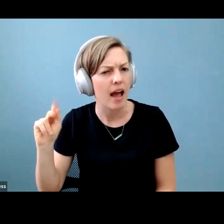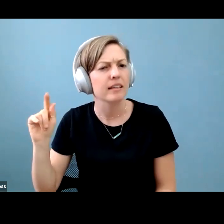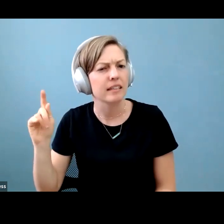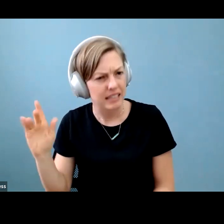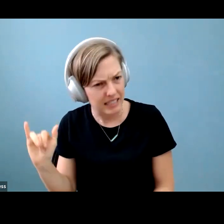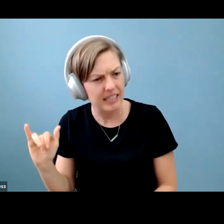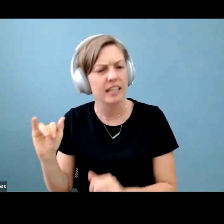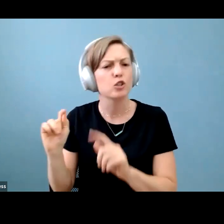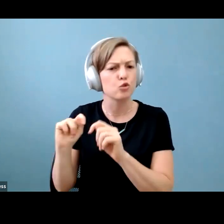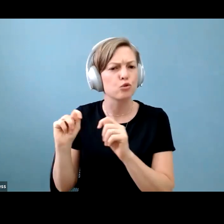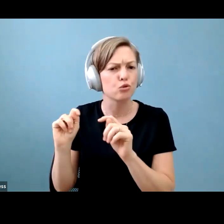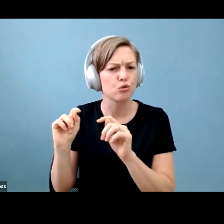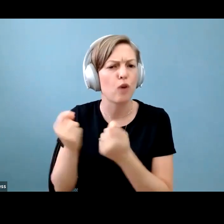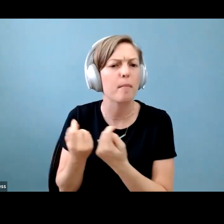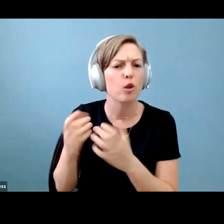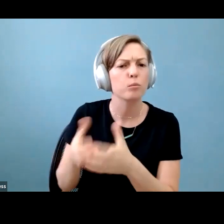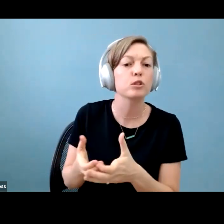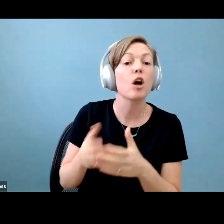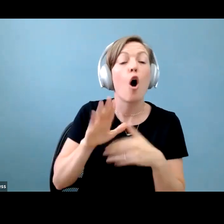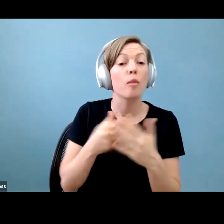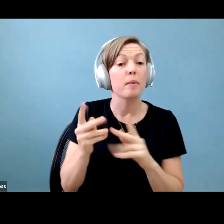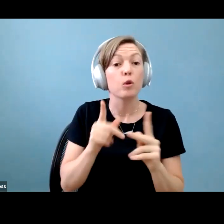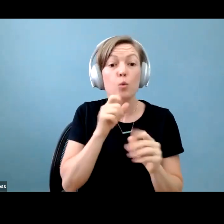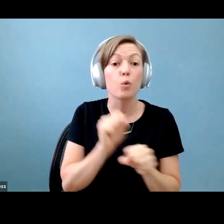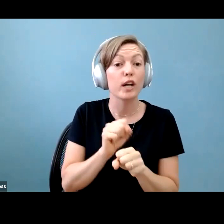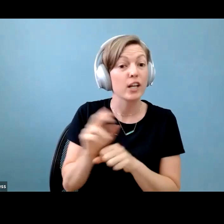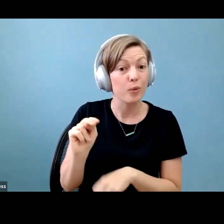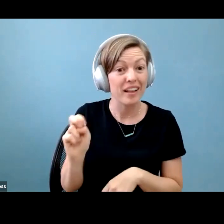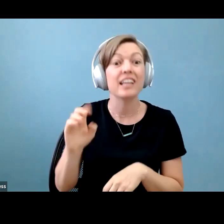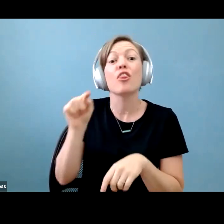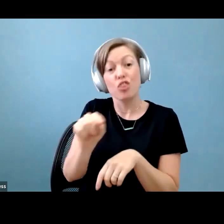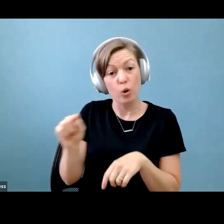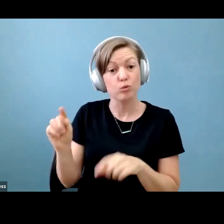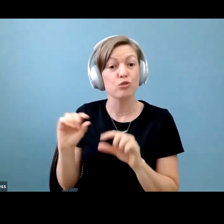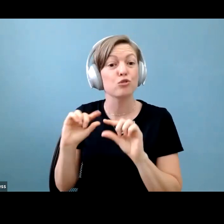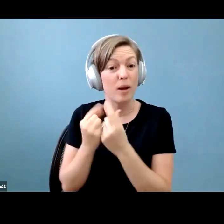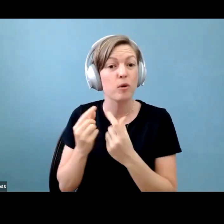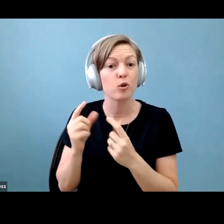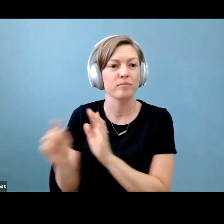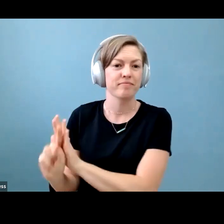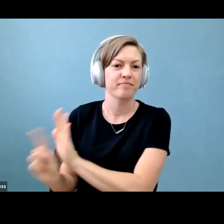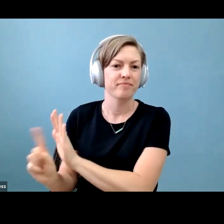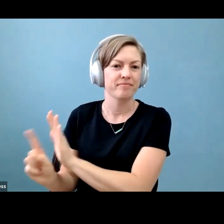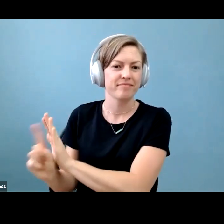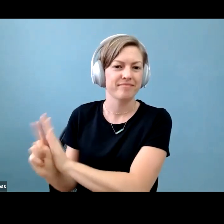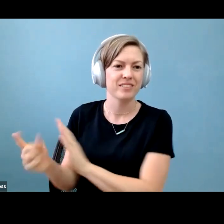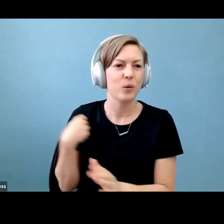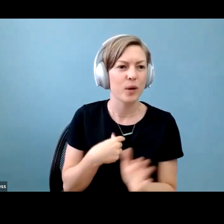work and live in New England, it is to these tribal groups that we owe both the land and the